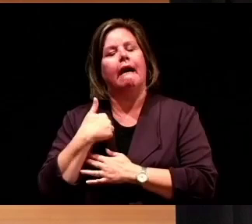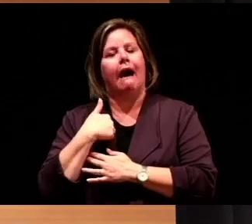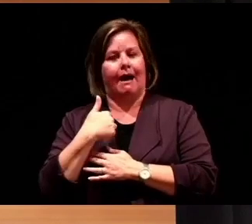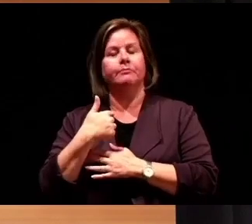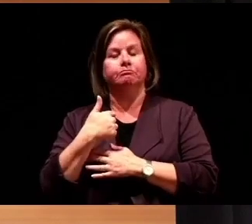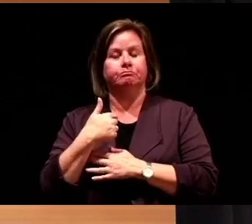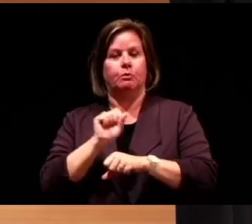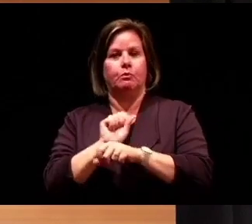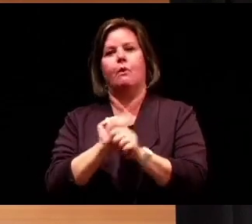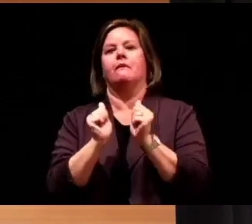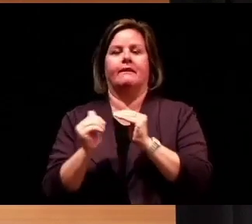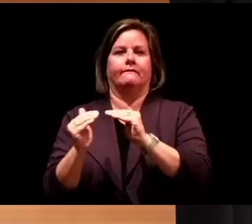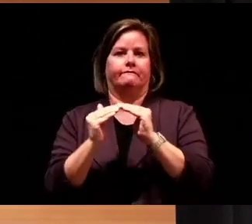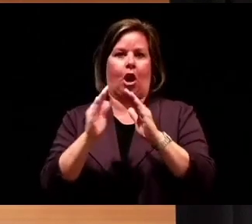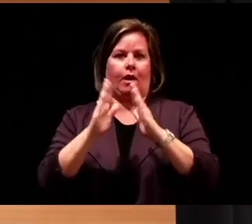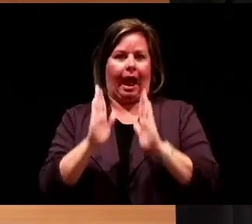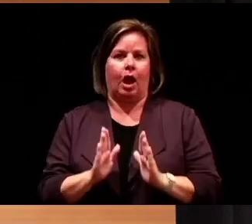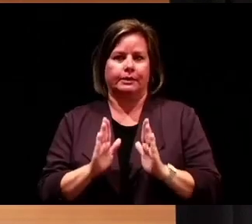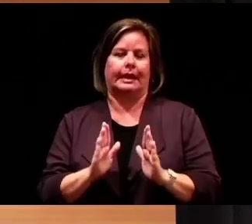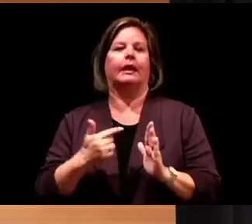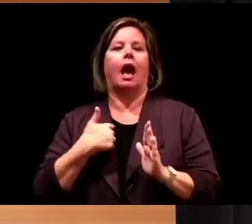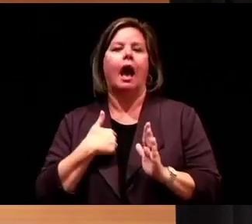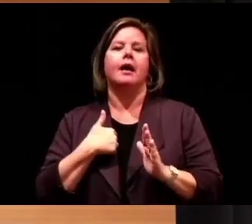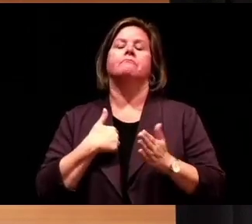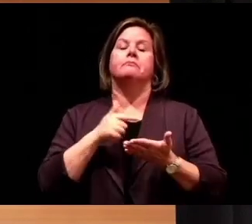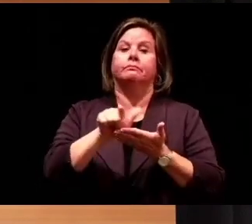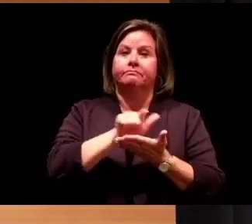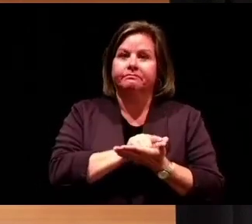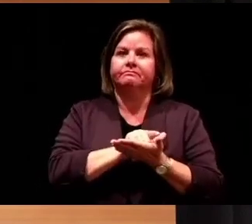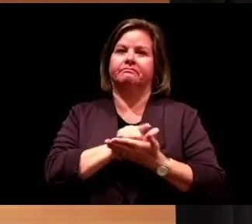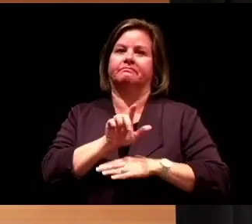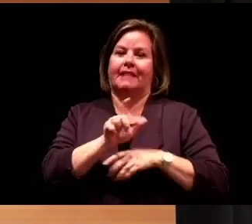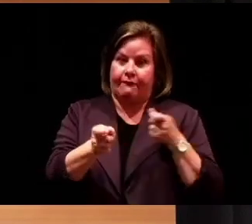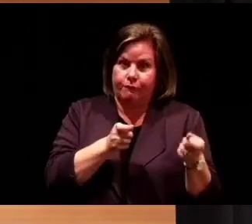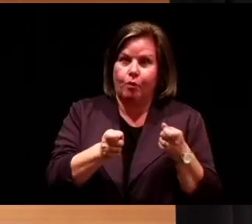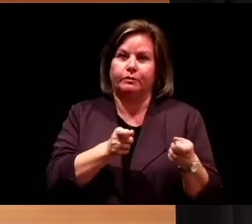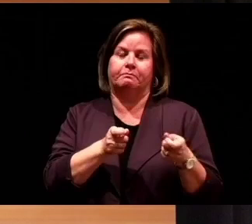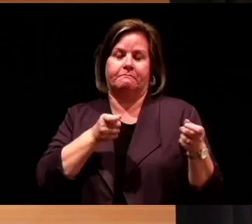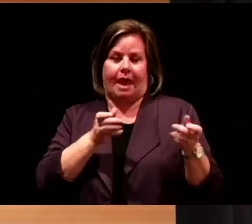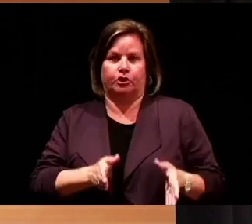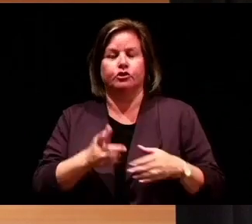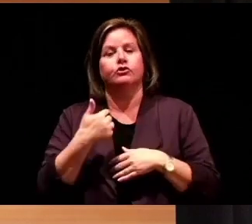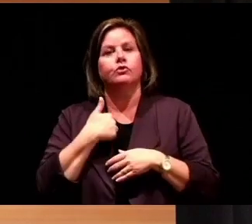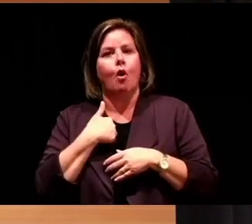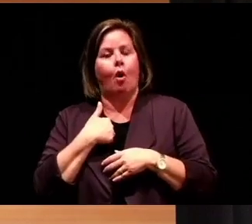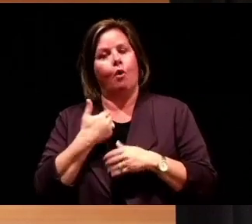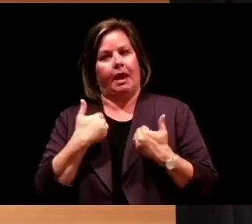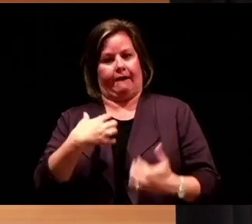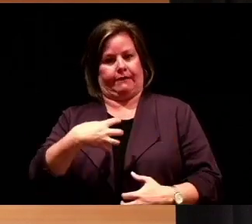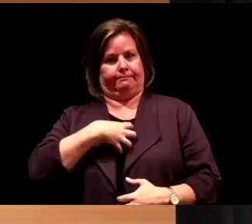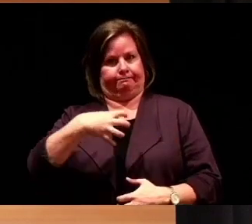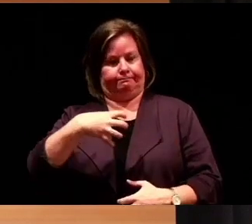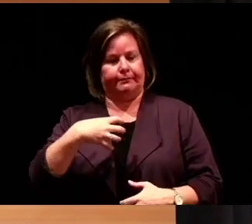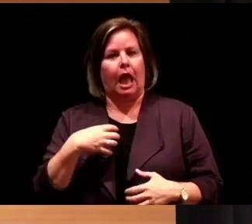are present. If you want to download them, you can. If you have questions about this session, I would ask that you go ahead and drop those questions in the Hoover